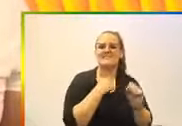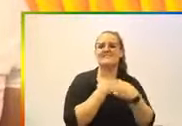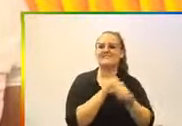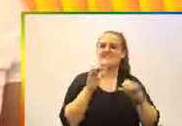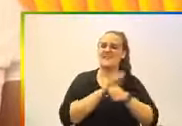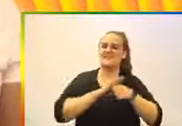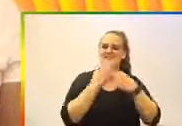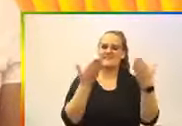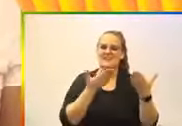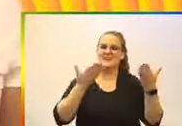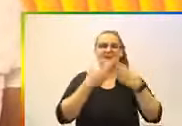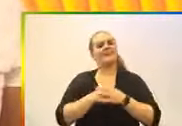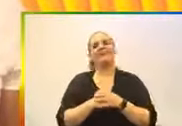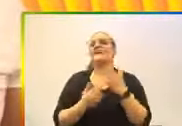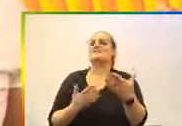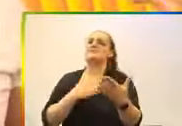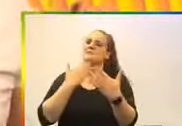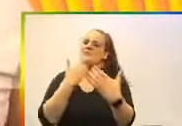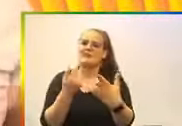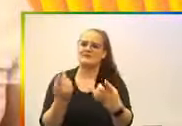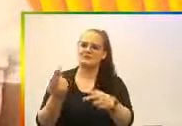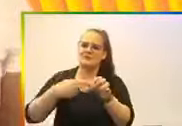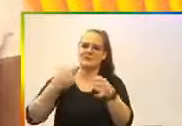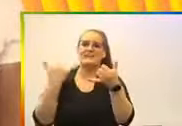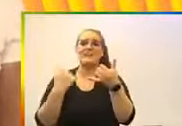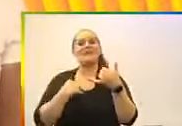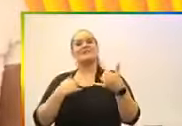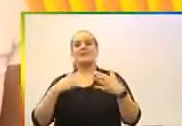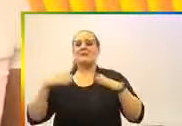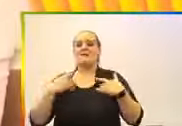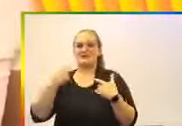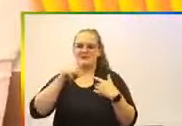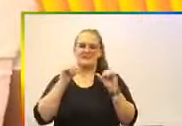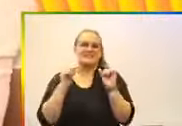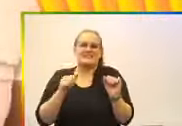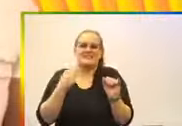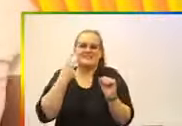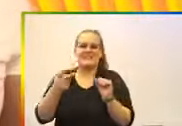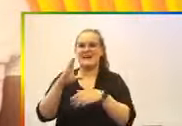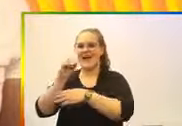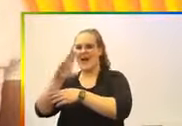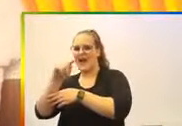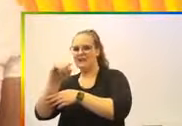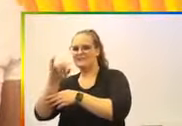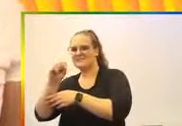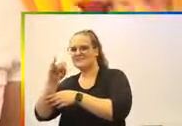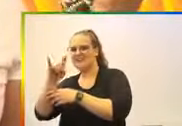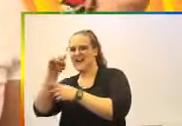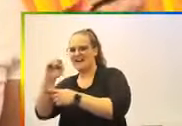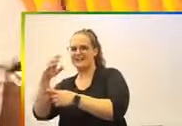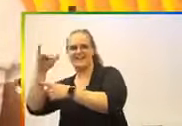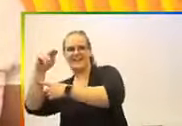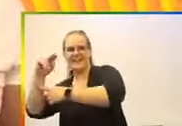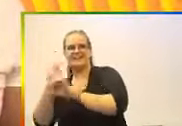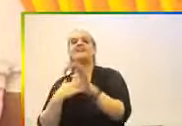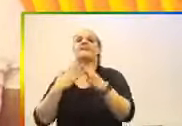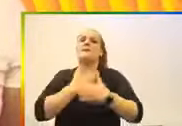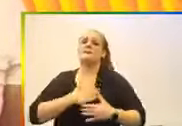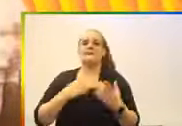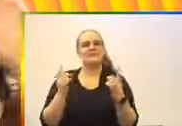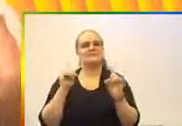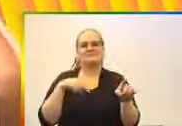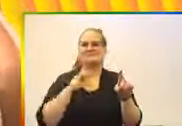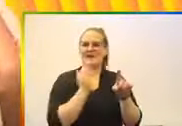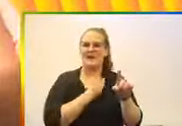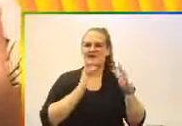here, and I'm so happy that you get to see the outside in. If you want to know more about what we're doing, be sure to come on to Inside Out, YS.org. Also,